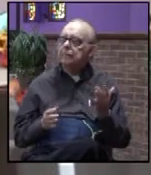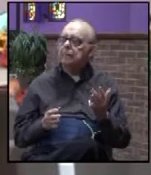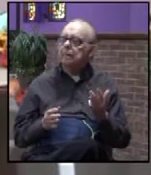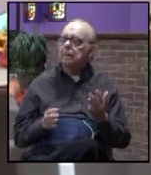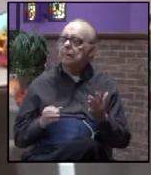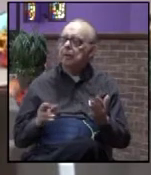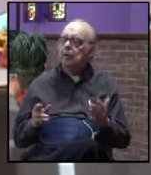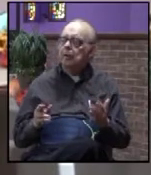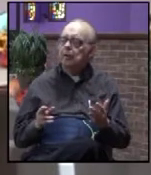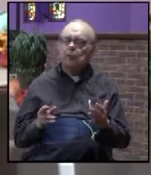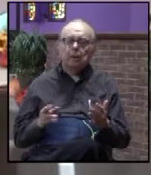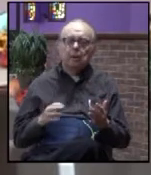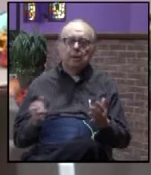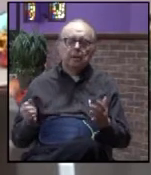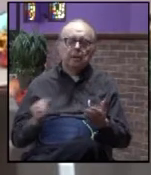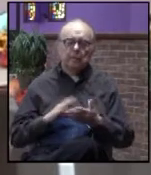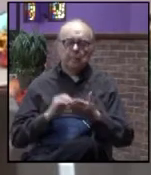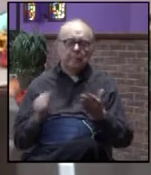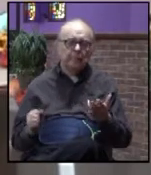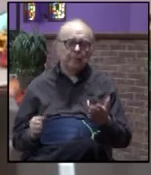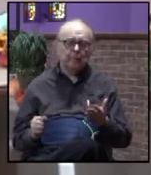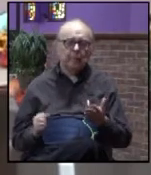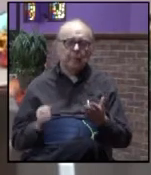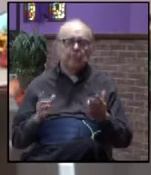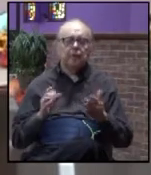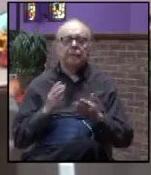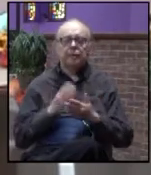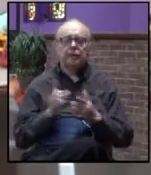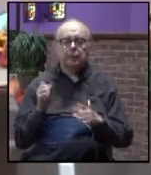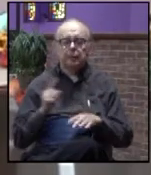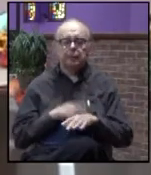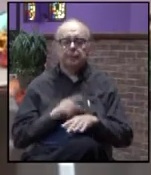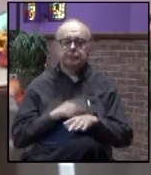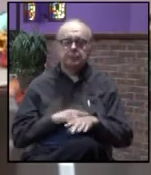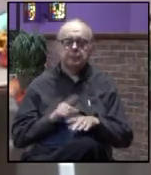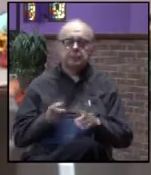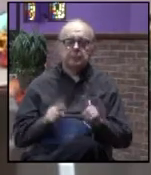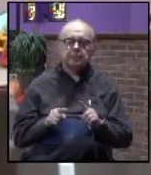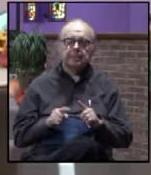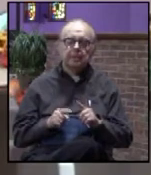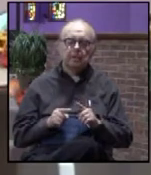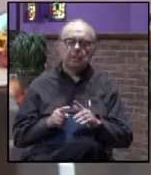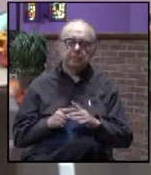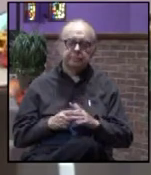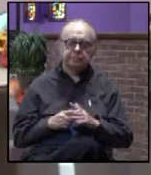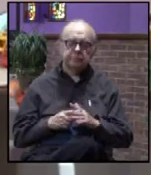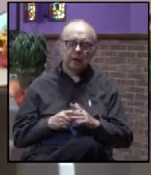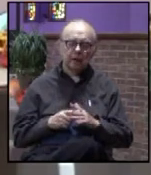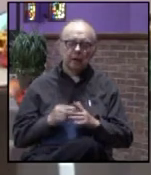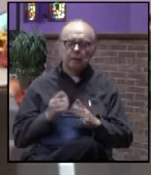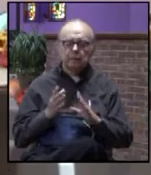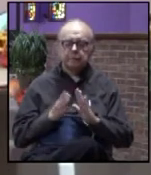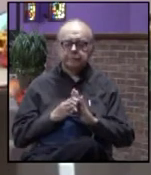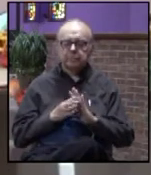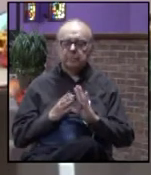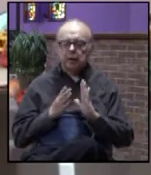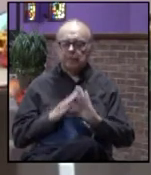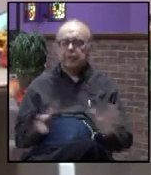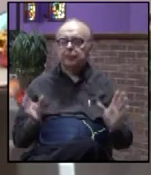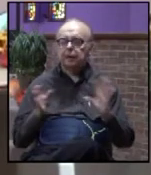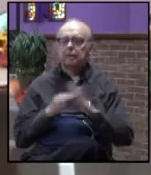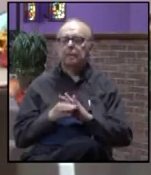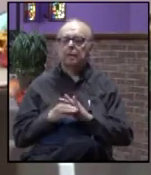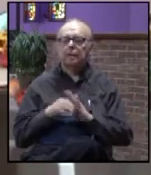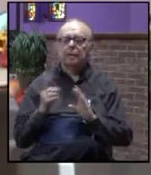Or you've got to take a whole bunch of pieces at one time. And when he starts talking about peace and unity, what he's saying is